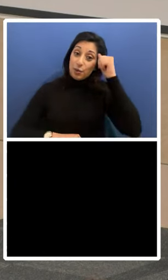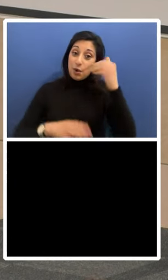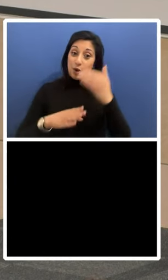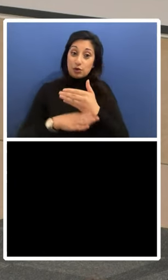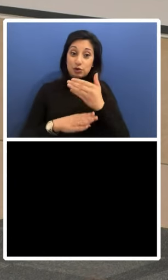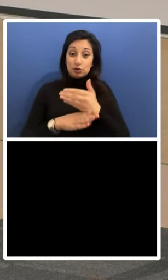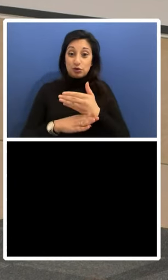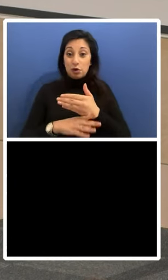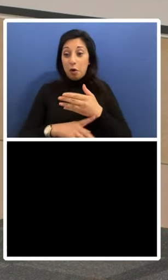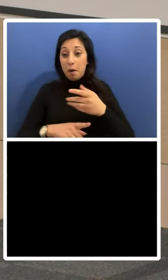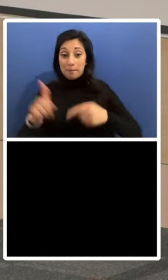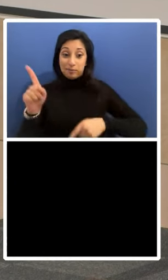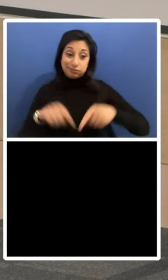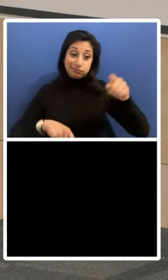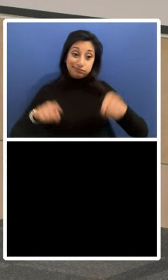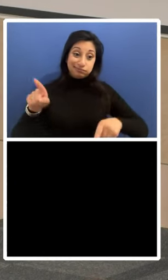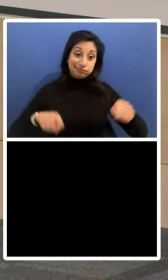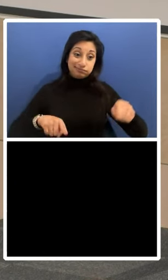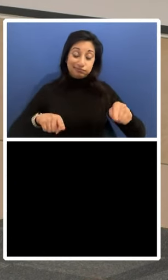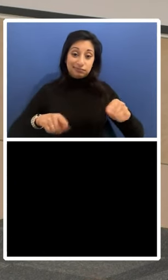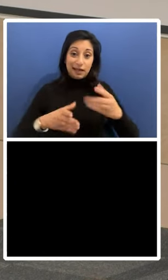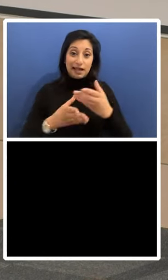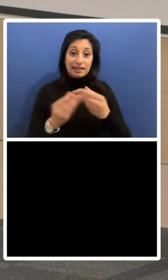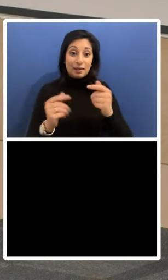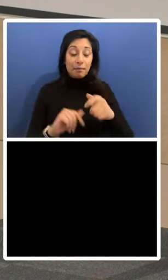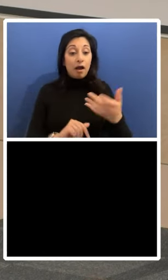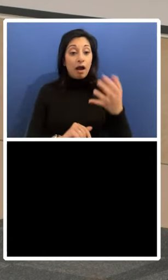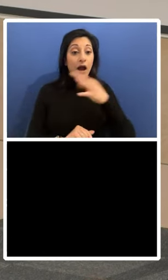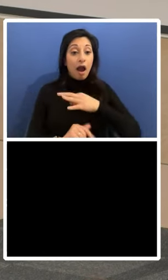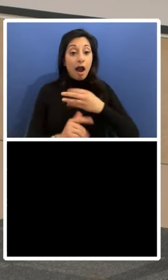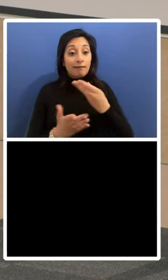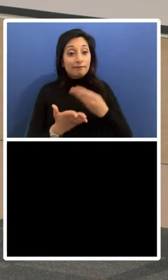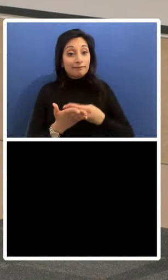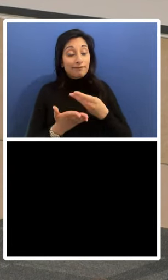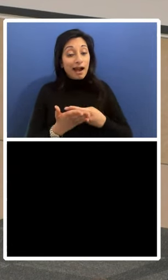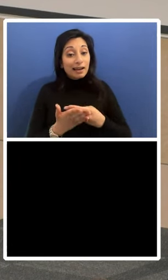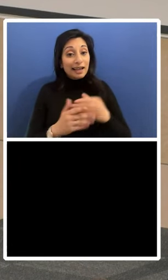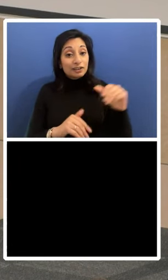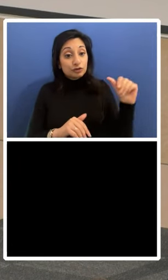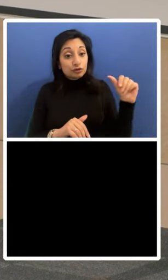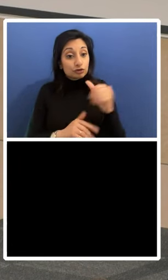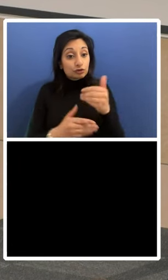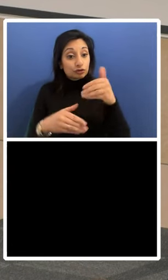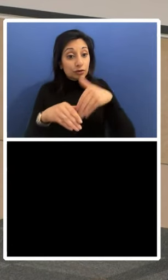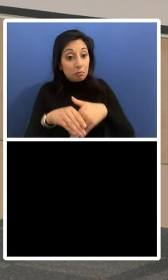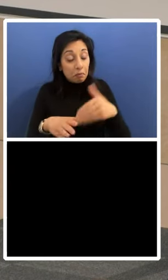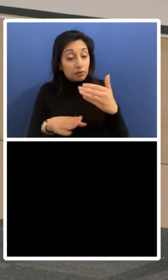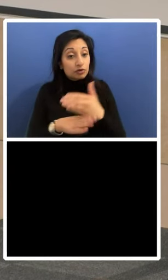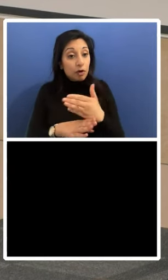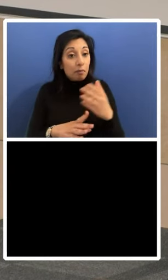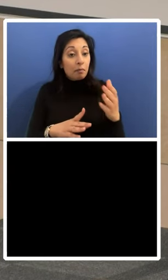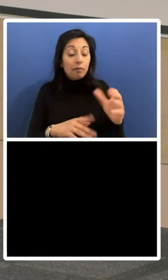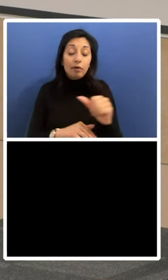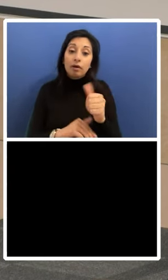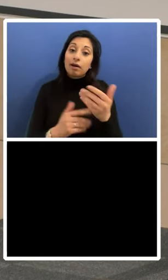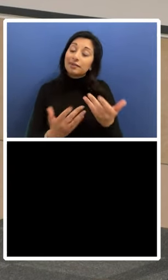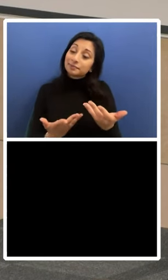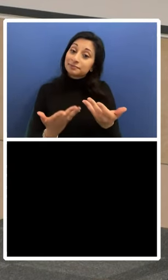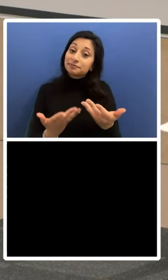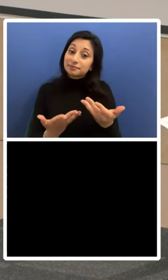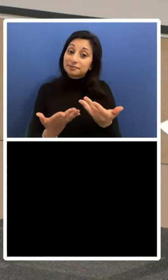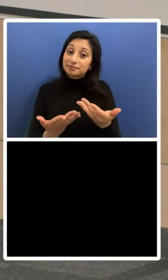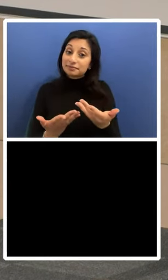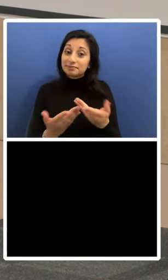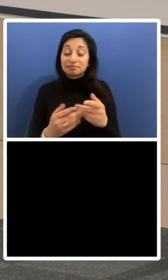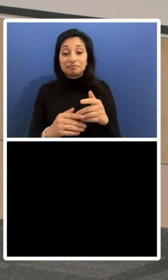ask me sometimes, like, should I go into finance? And I think they maybe expect me to say, like, no, don't go into finance. But if I didn't go into finance, so who helps my brother